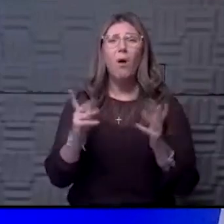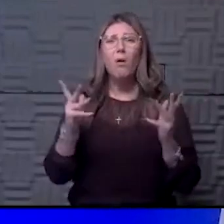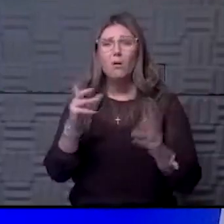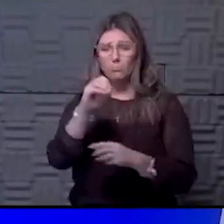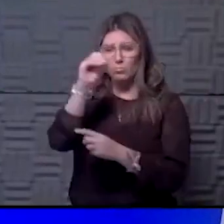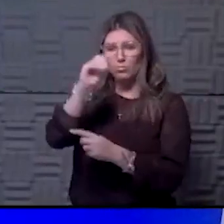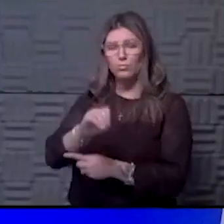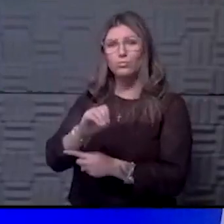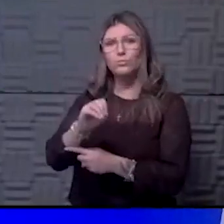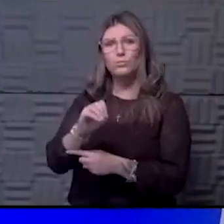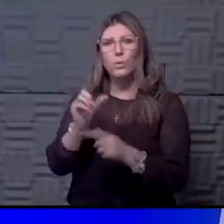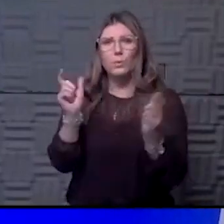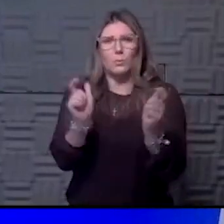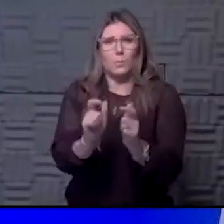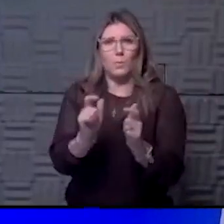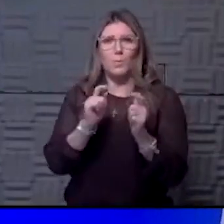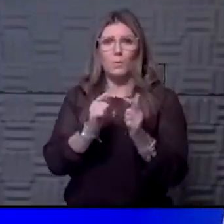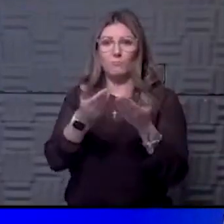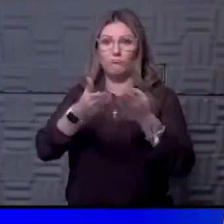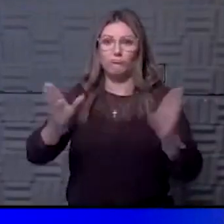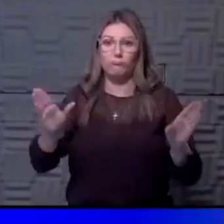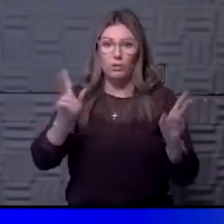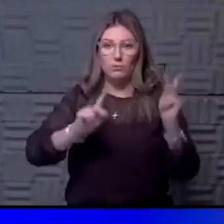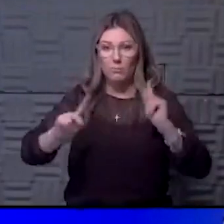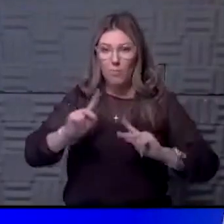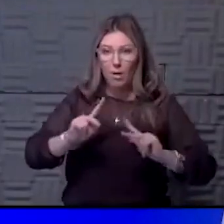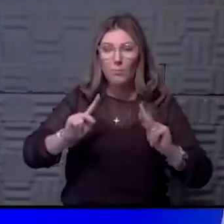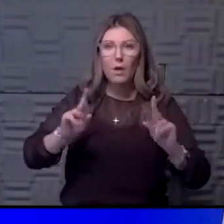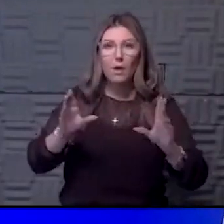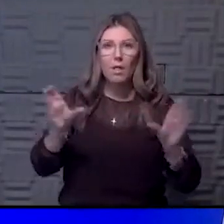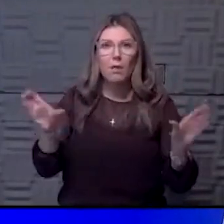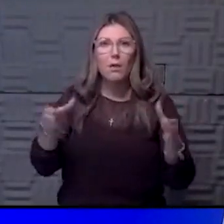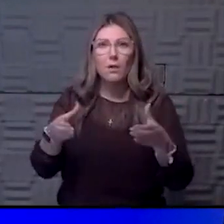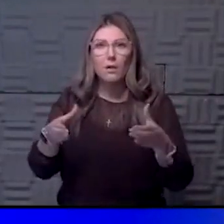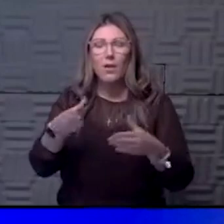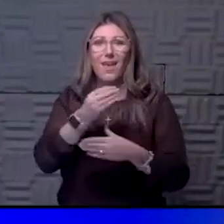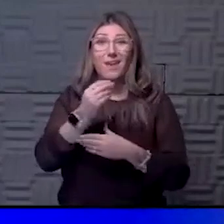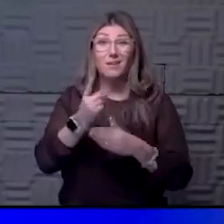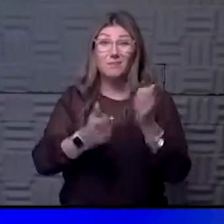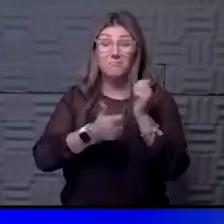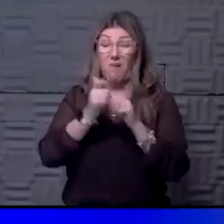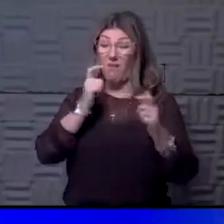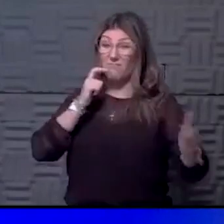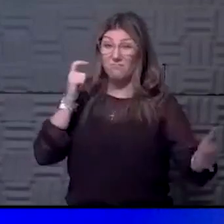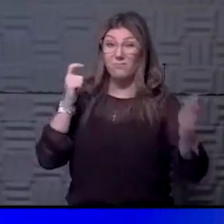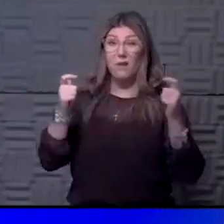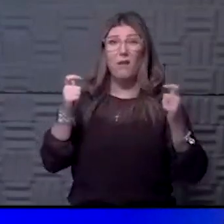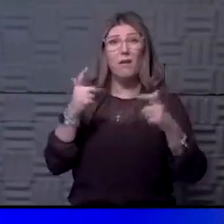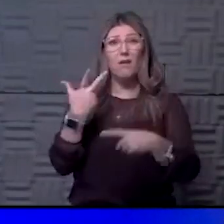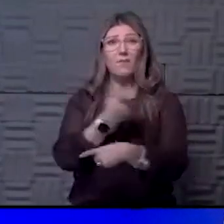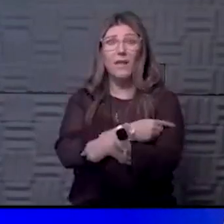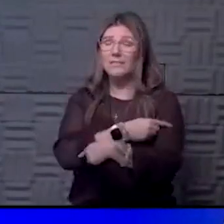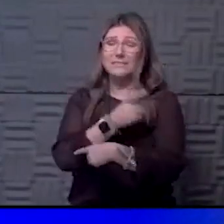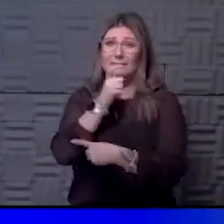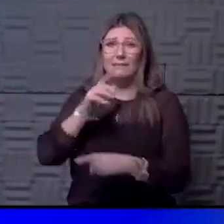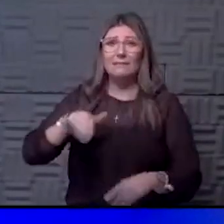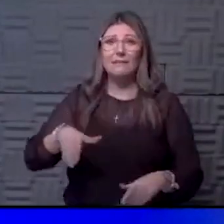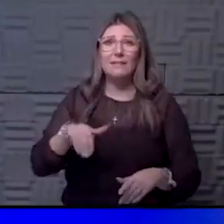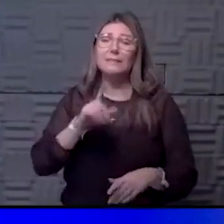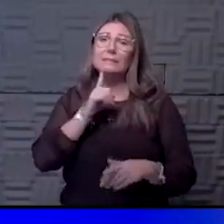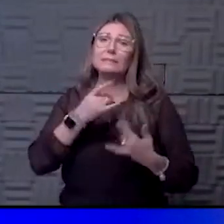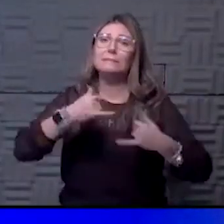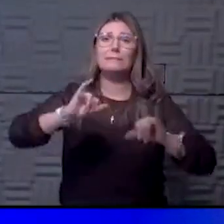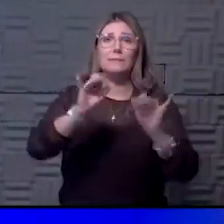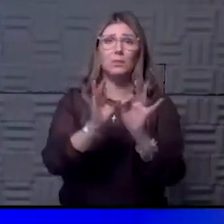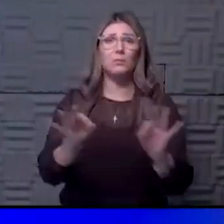small percentage of the general population, the mass population in the United States vaccinated. It's still going to be important to continue to